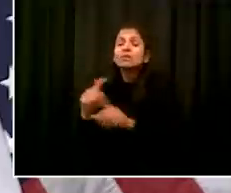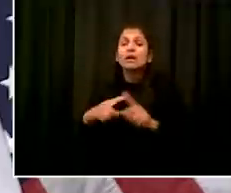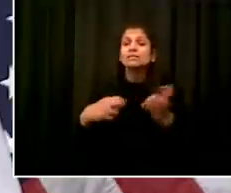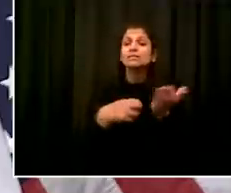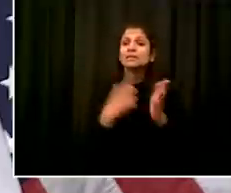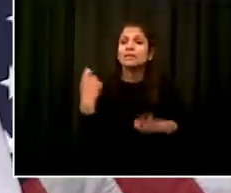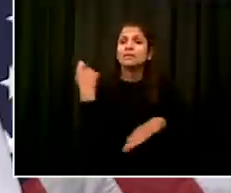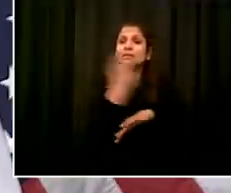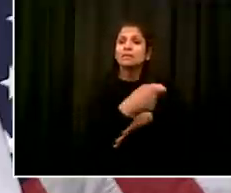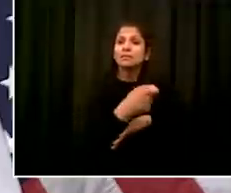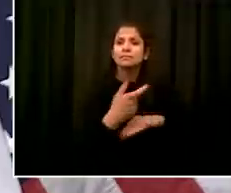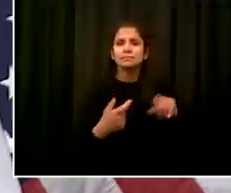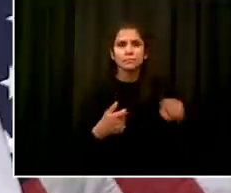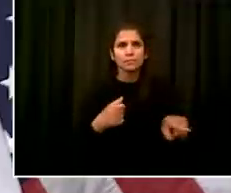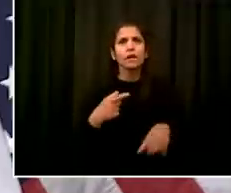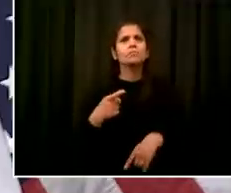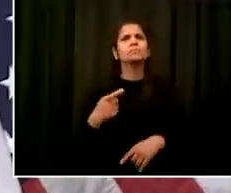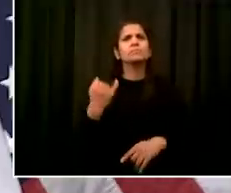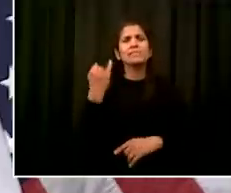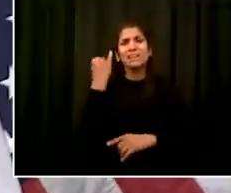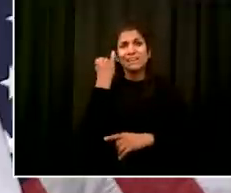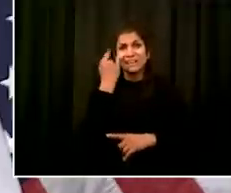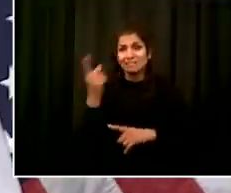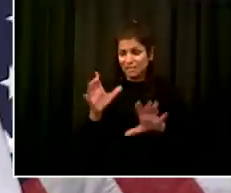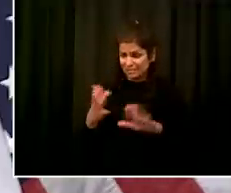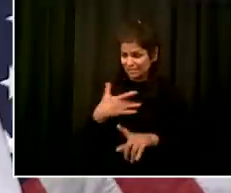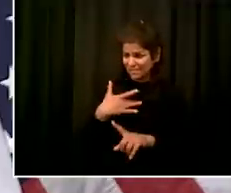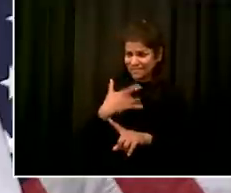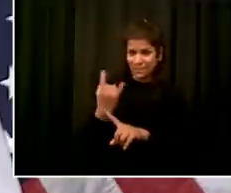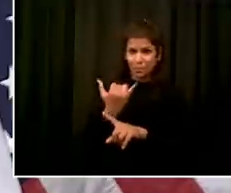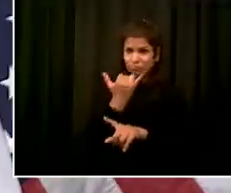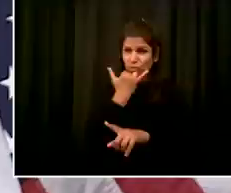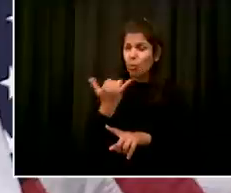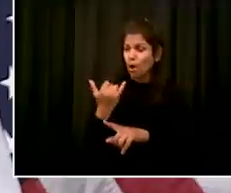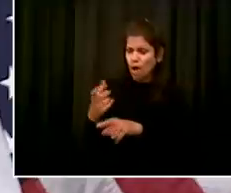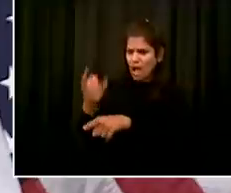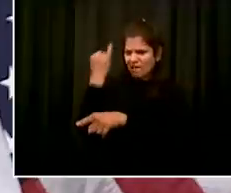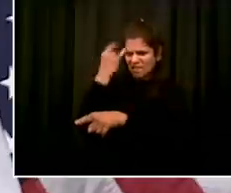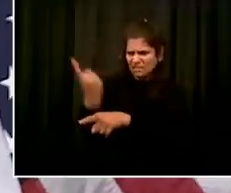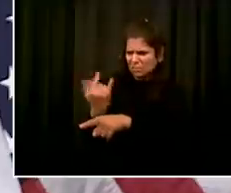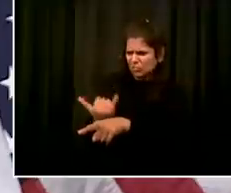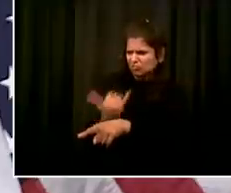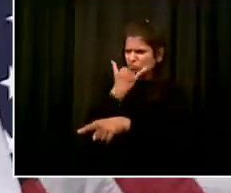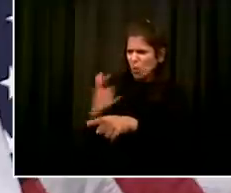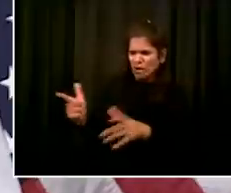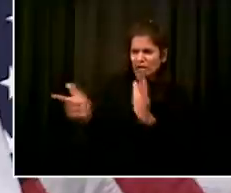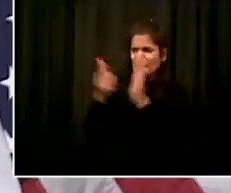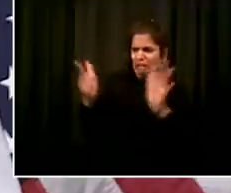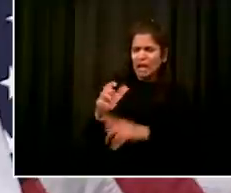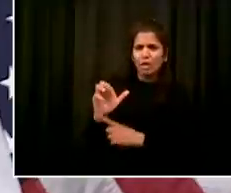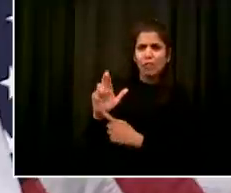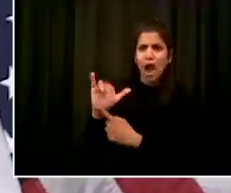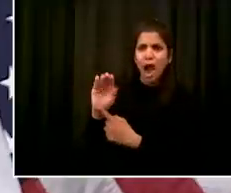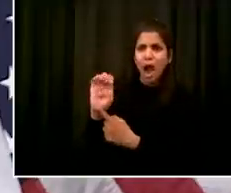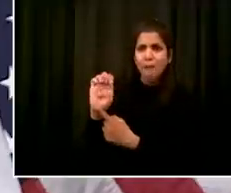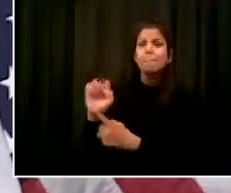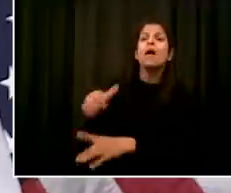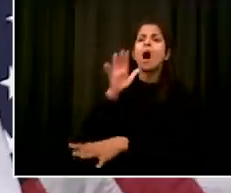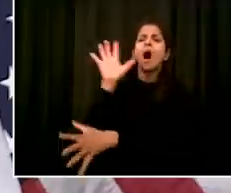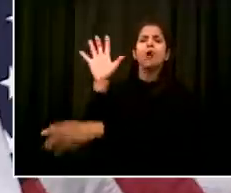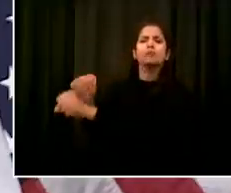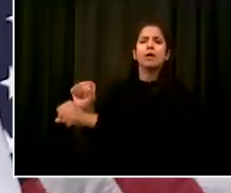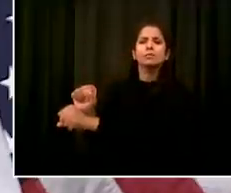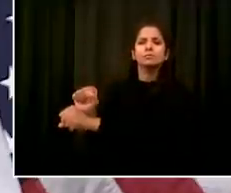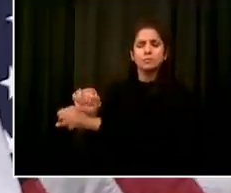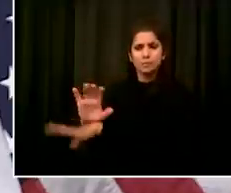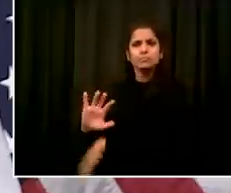for essential work reasons is subject to being detained, we're going to follow through on those rules. That's the way I've made clear